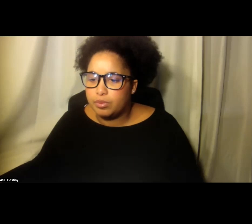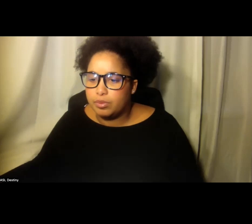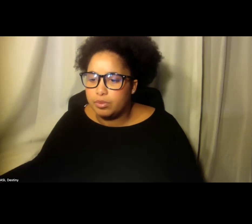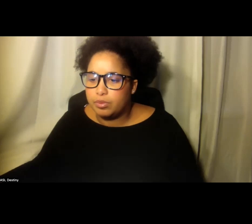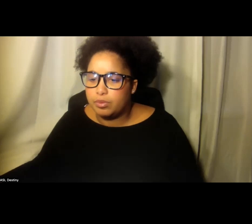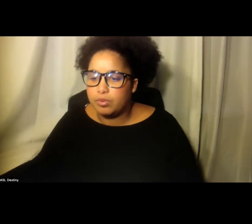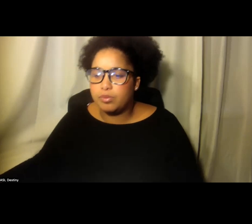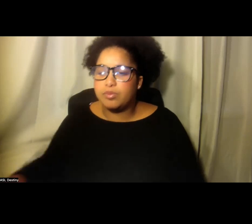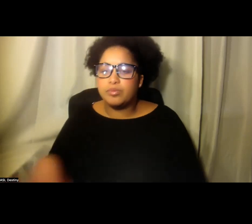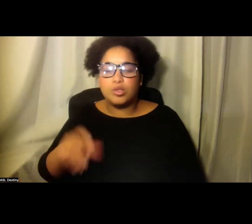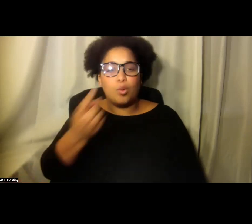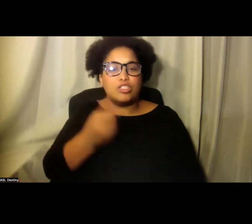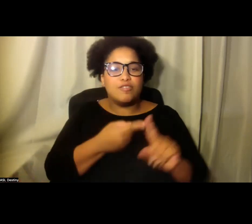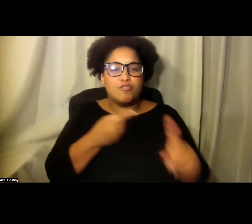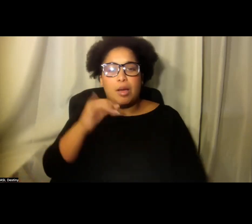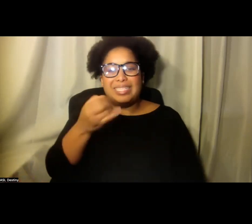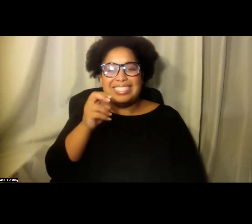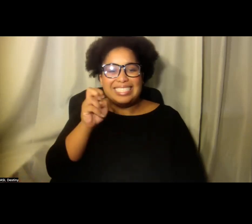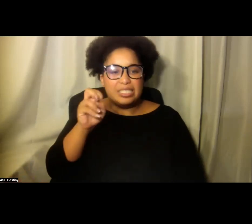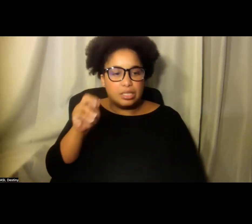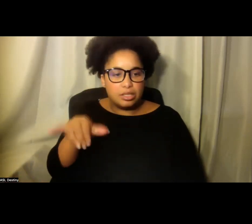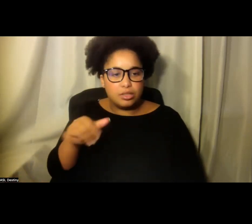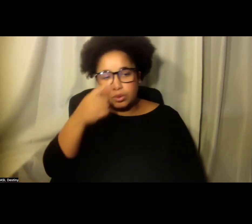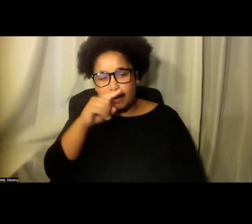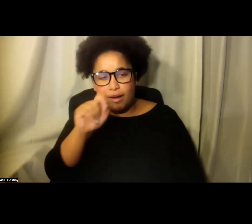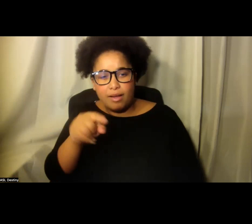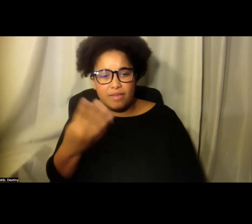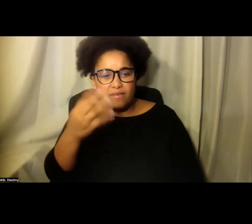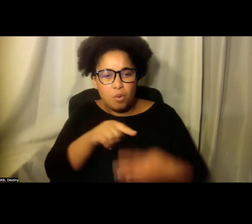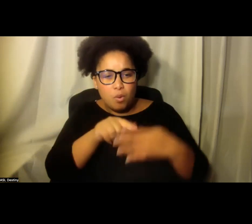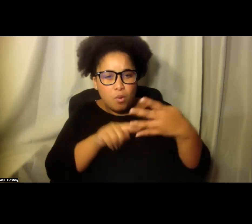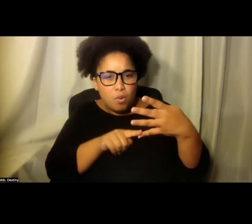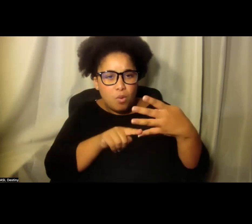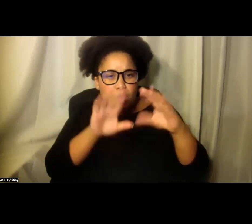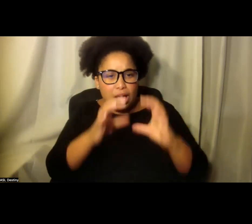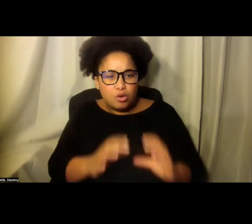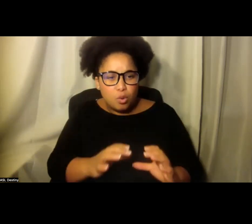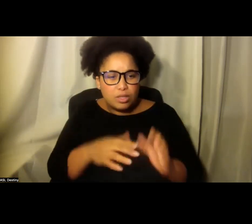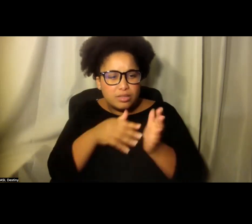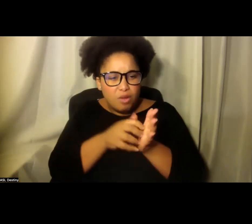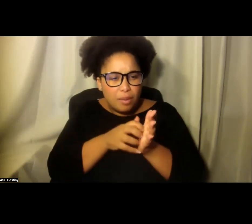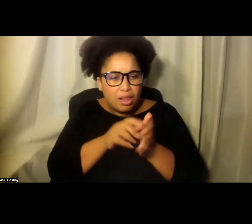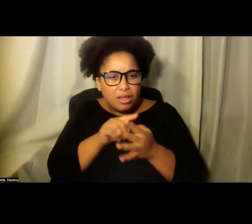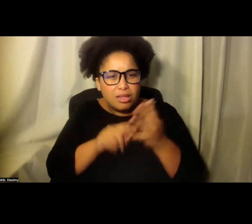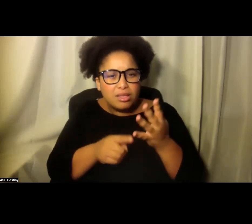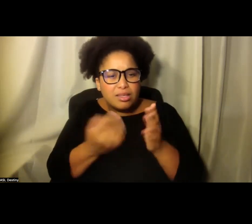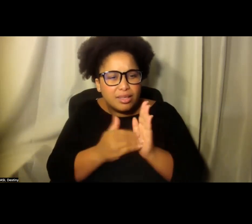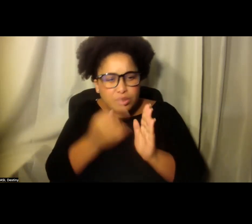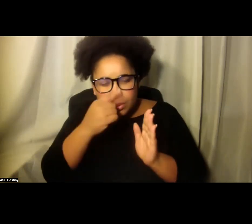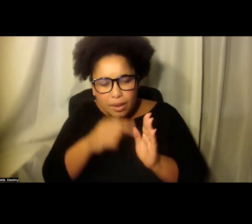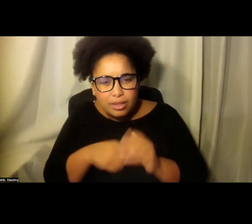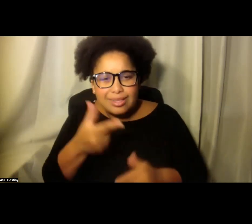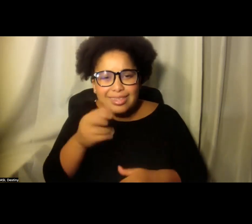Inez, there's a question from Jenny. She asks, may I ask what the 4 vulnerability categories are one more time?